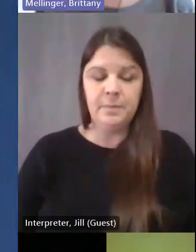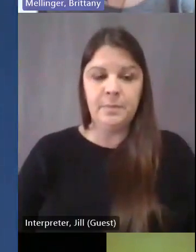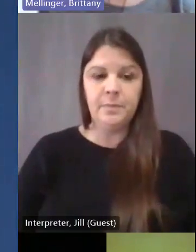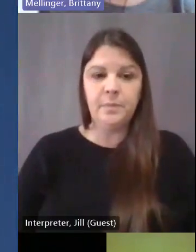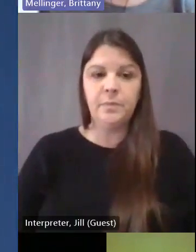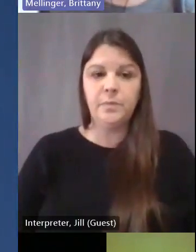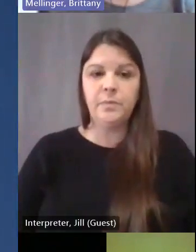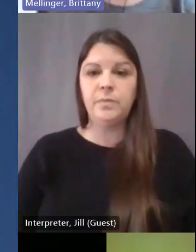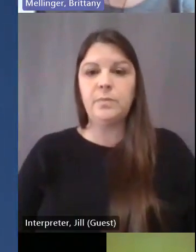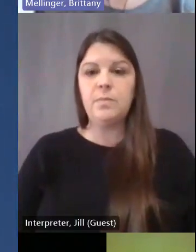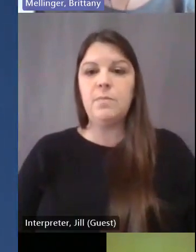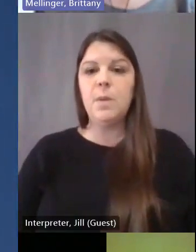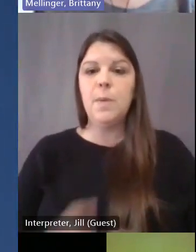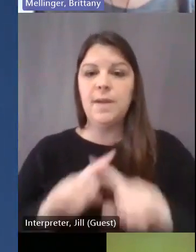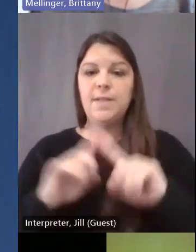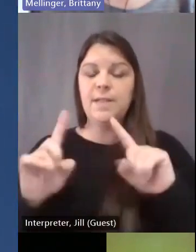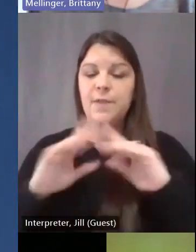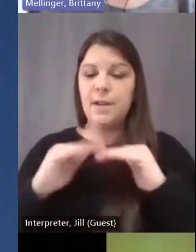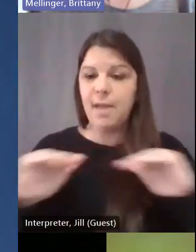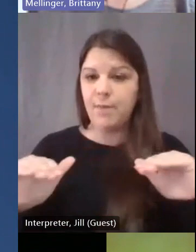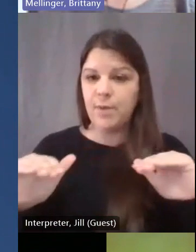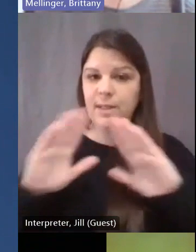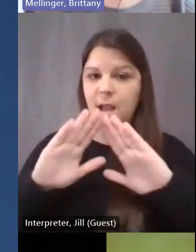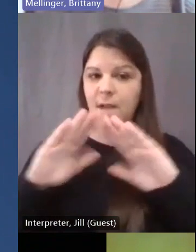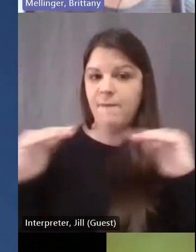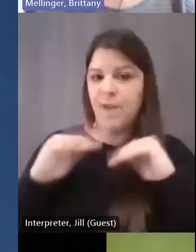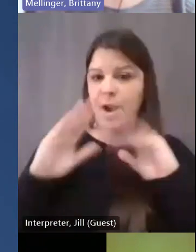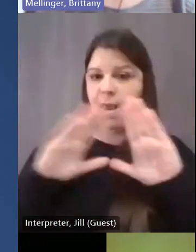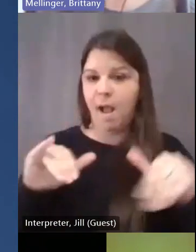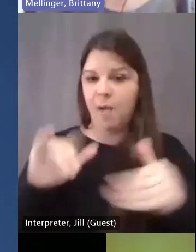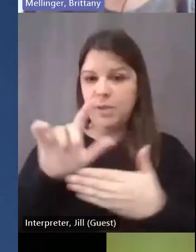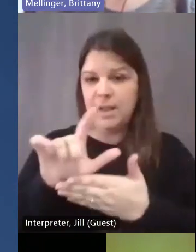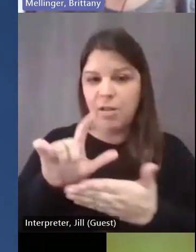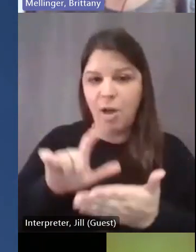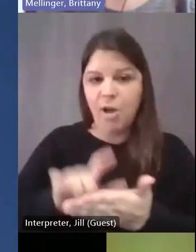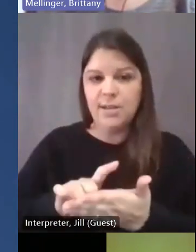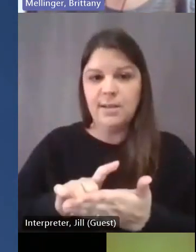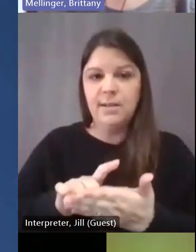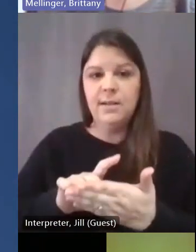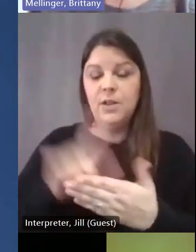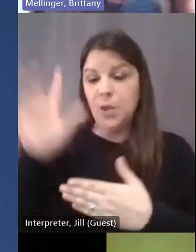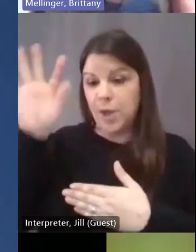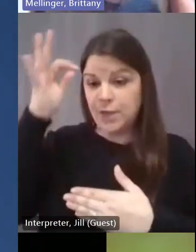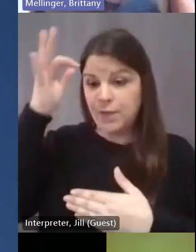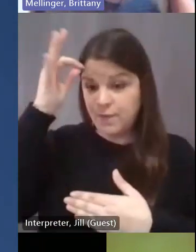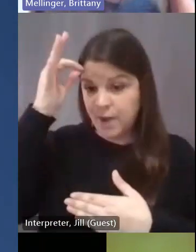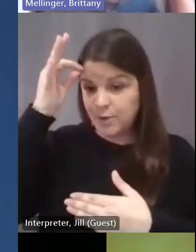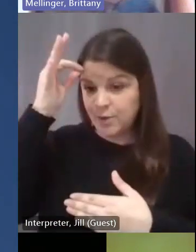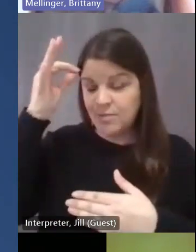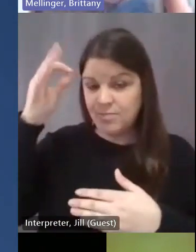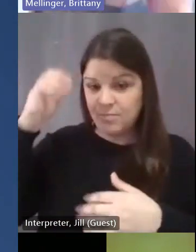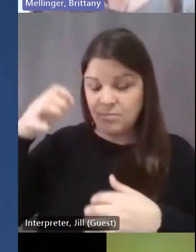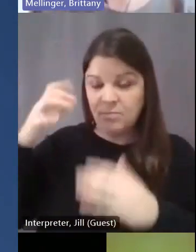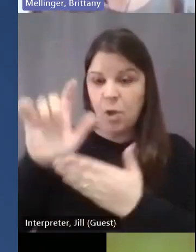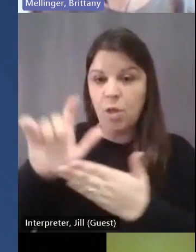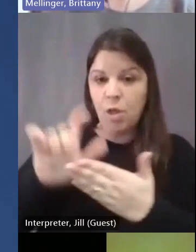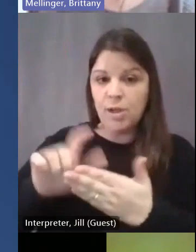We've got various levels of fair housing laws. So there's laws at the federal level. The Fair Housing Act